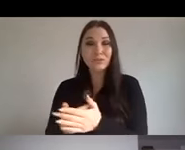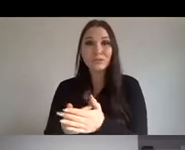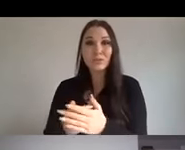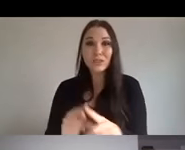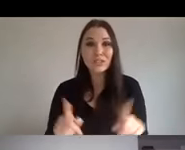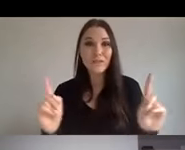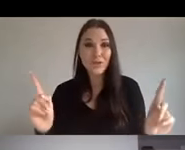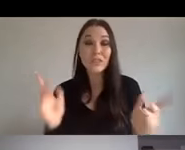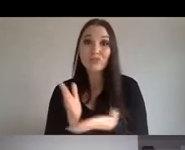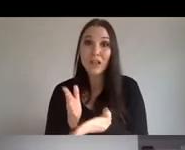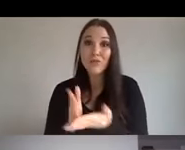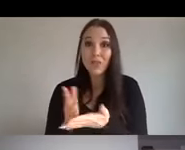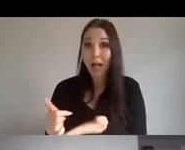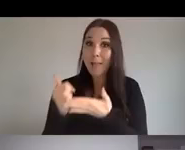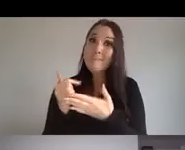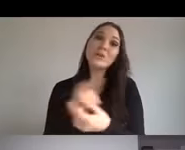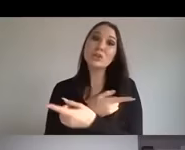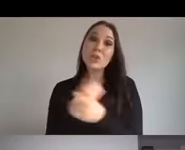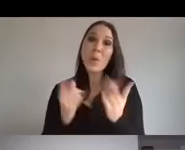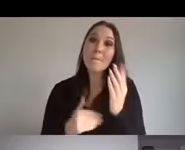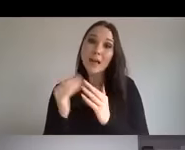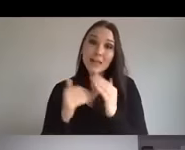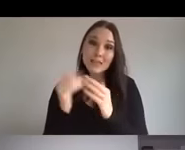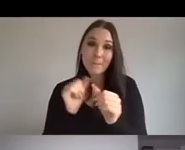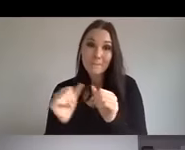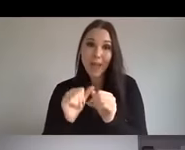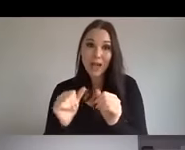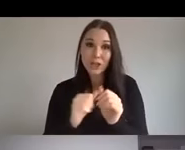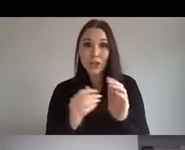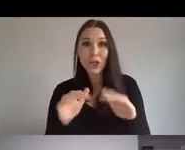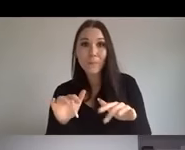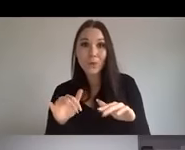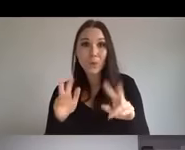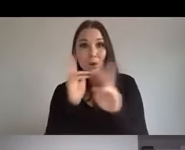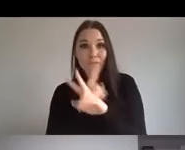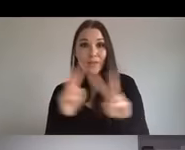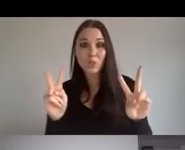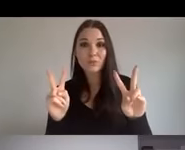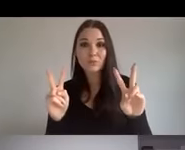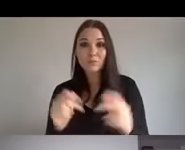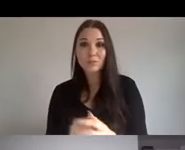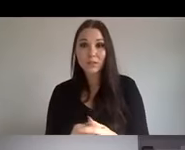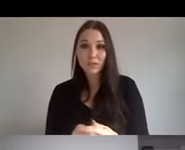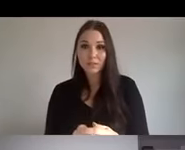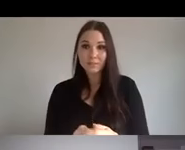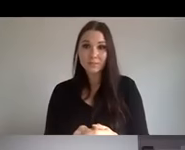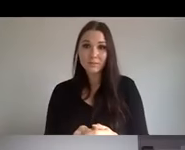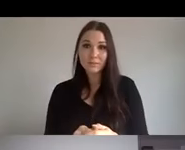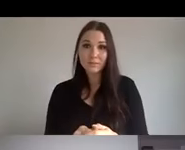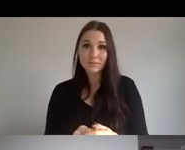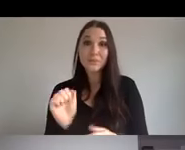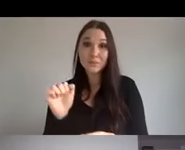that have really helped you to build better models or build better computer vision applications? Yeah, we